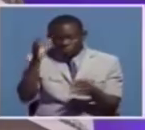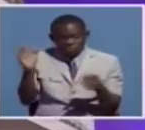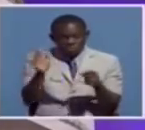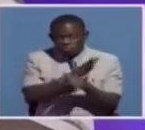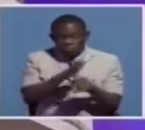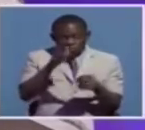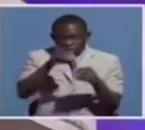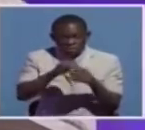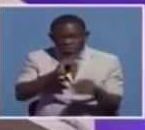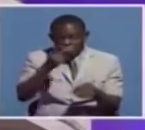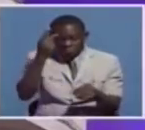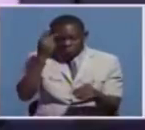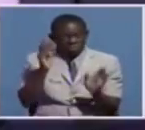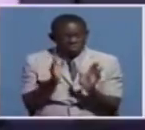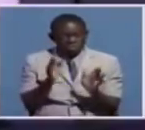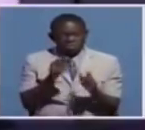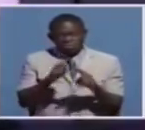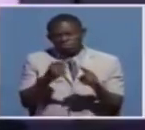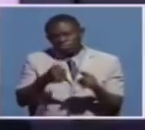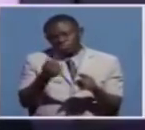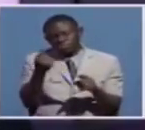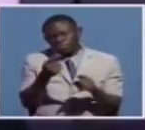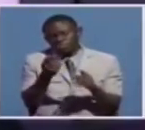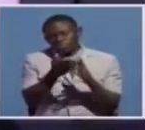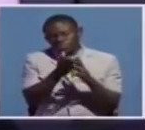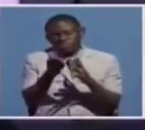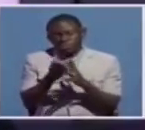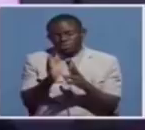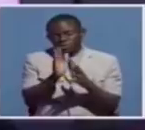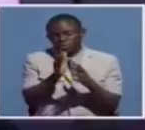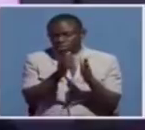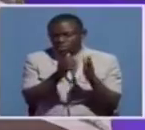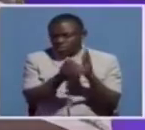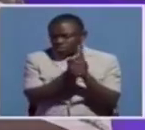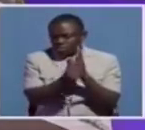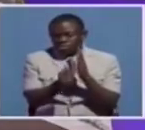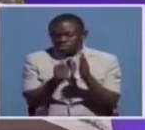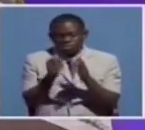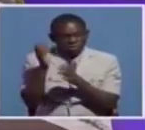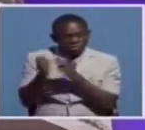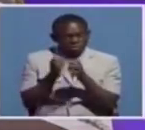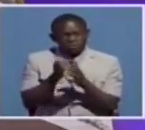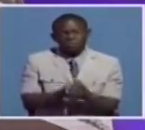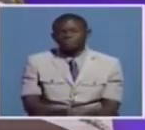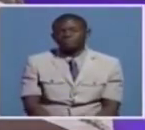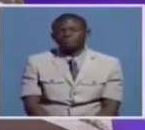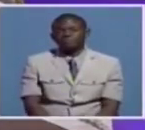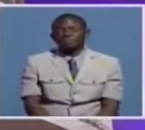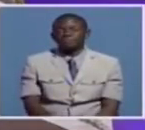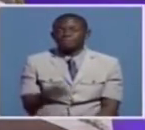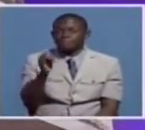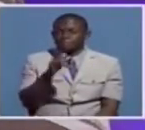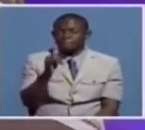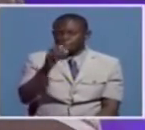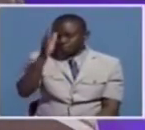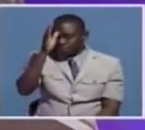politics. Before even does he share some of his experiences? Yes, we do share. We do share, and for me, we